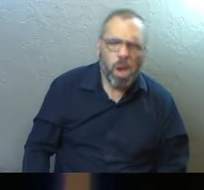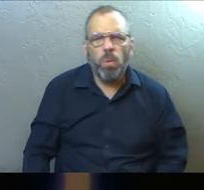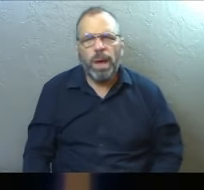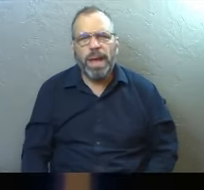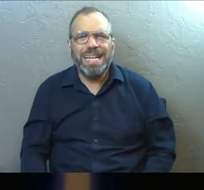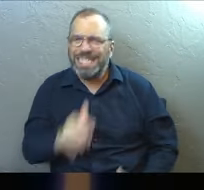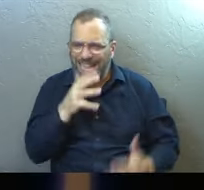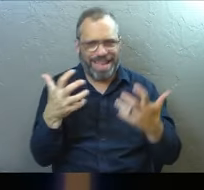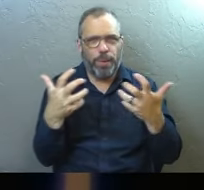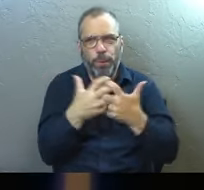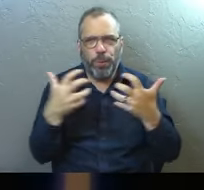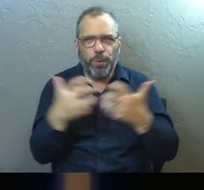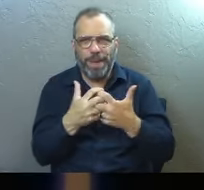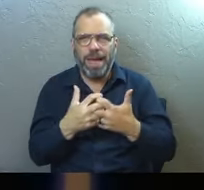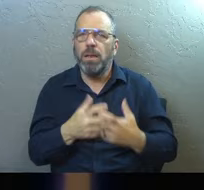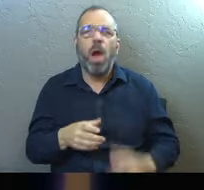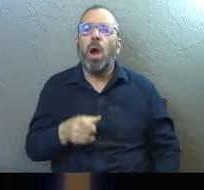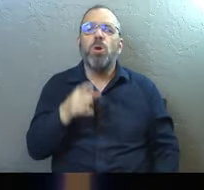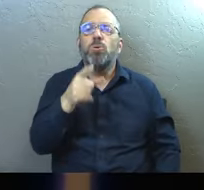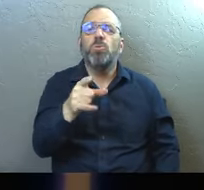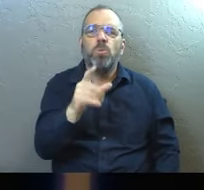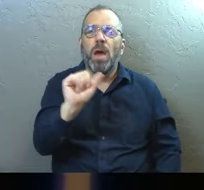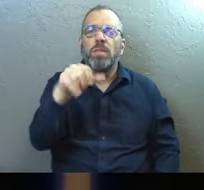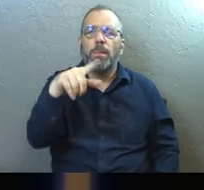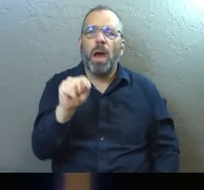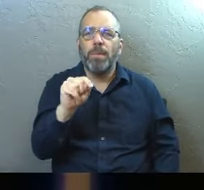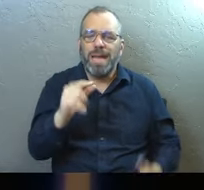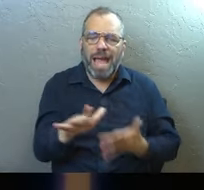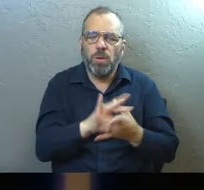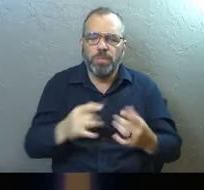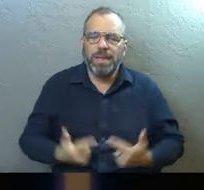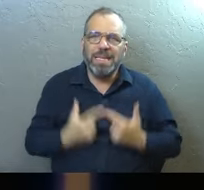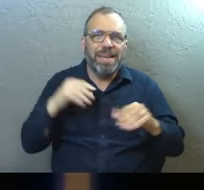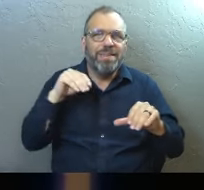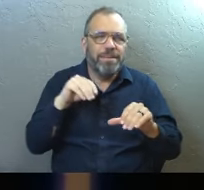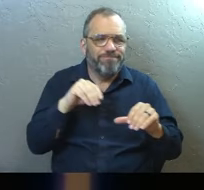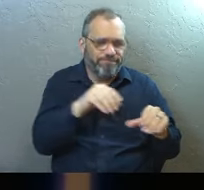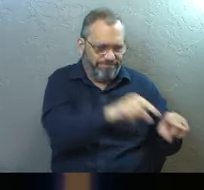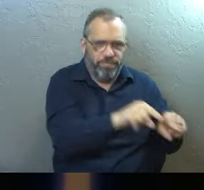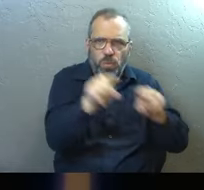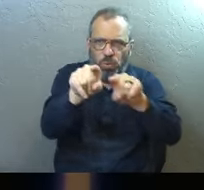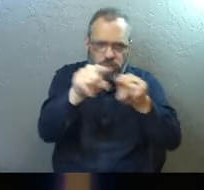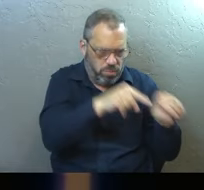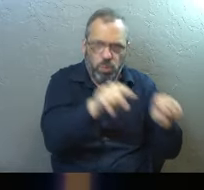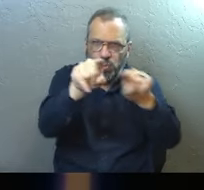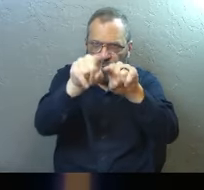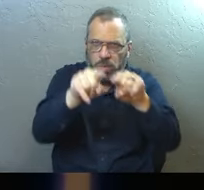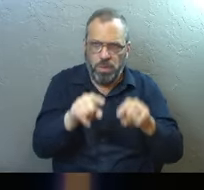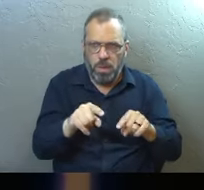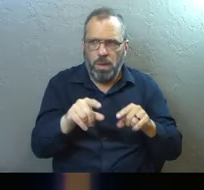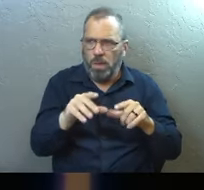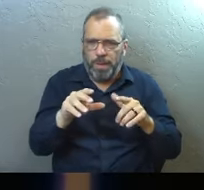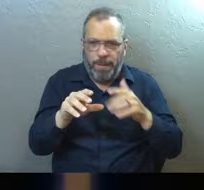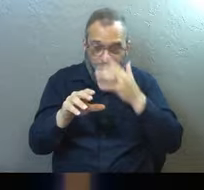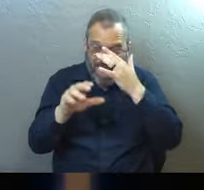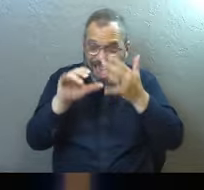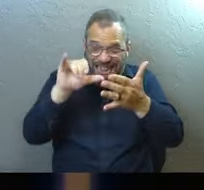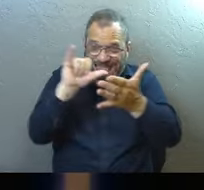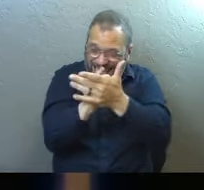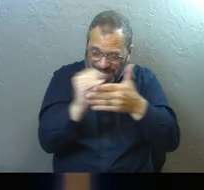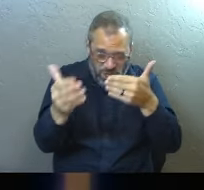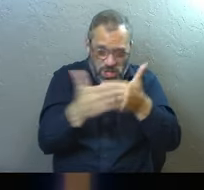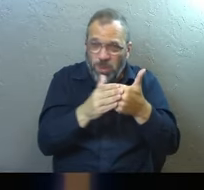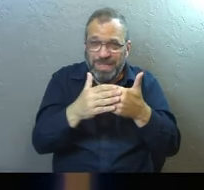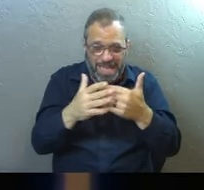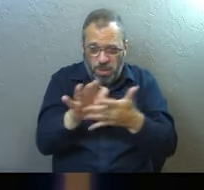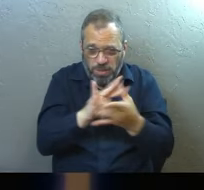like your roommate. He's like, you're the apartment and he's gonna live in you with you. Amen. You know, like that's as close